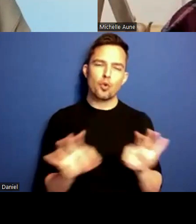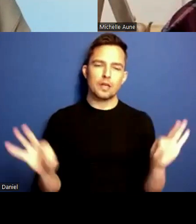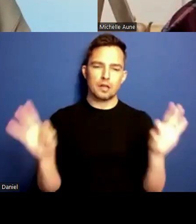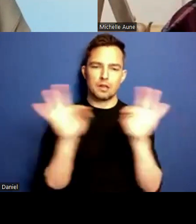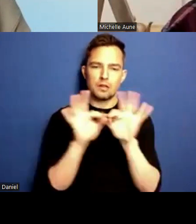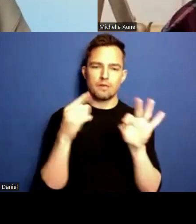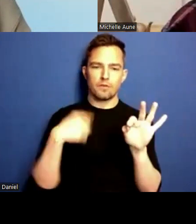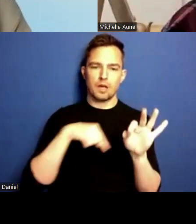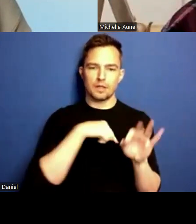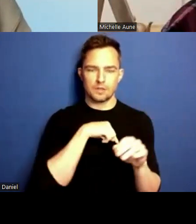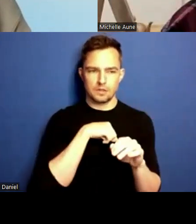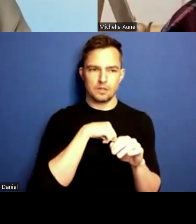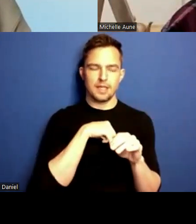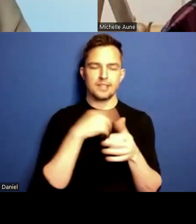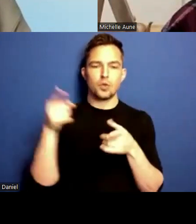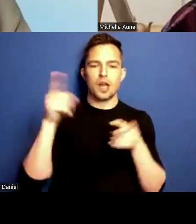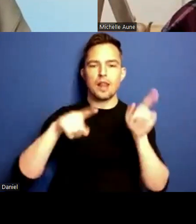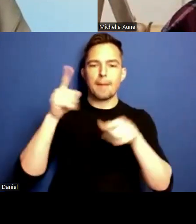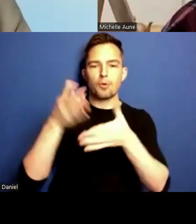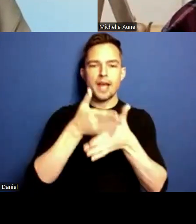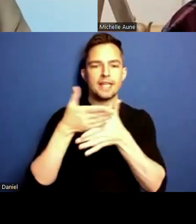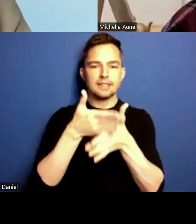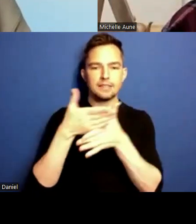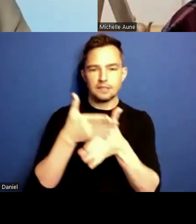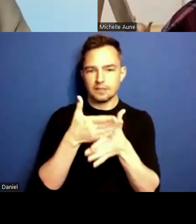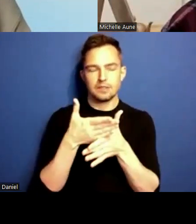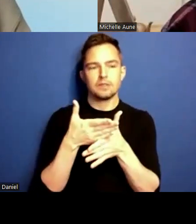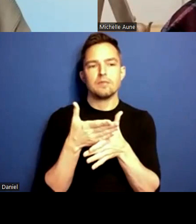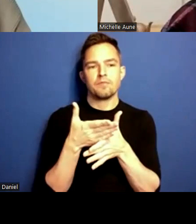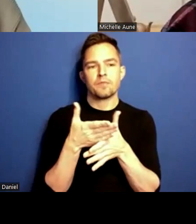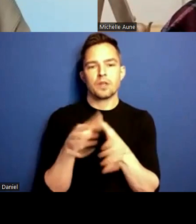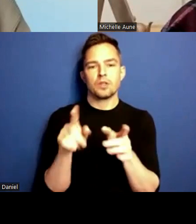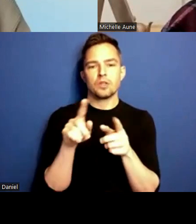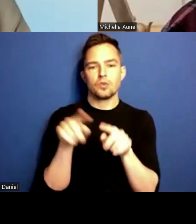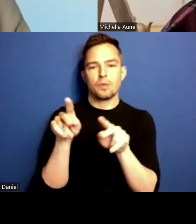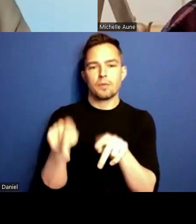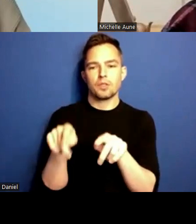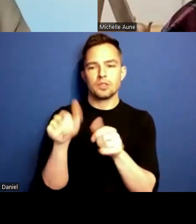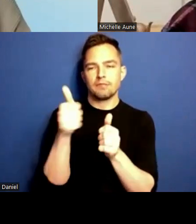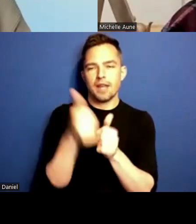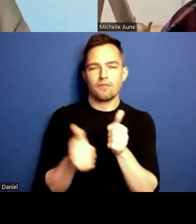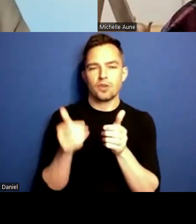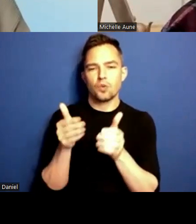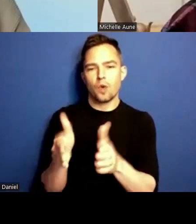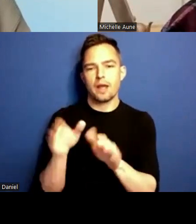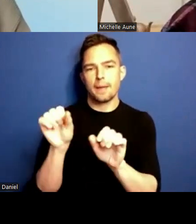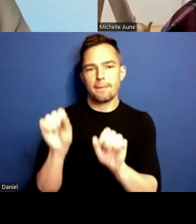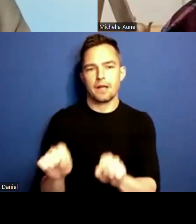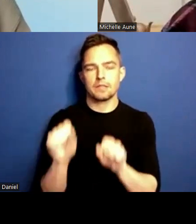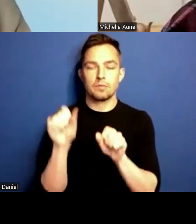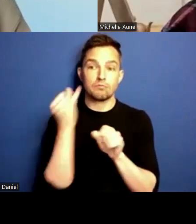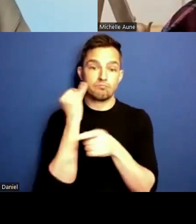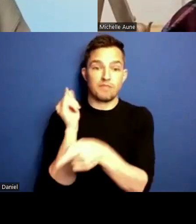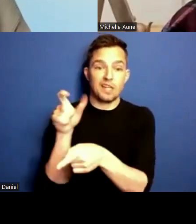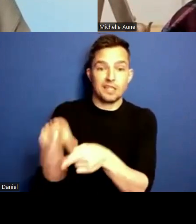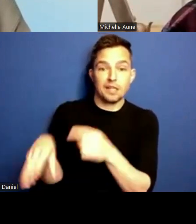is to collaborate with the person to every extent possible. If they need some